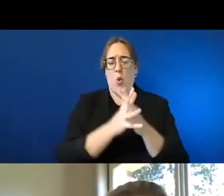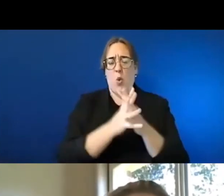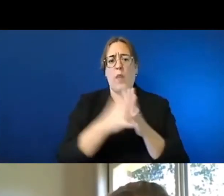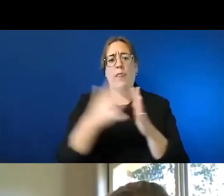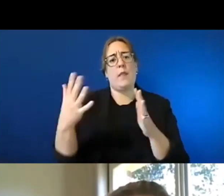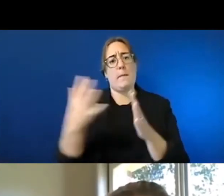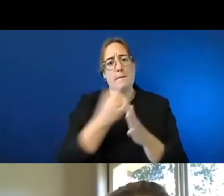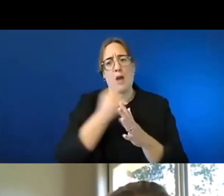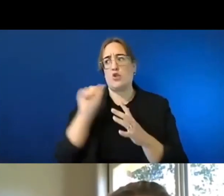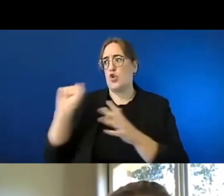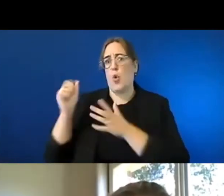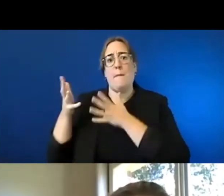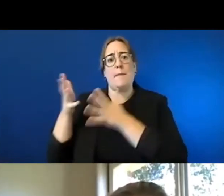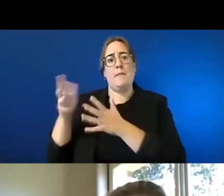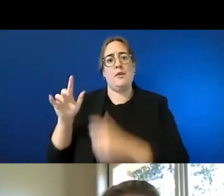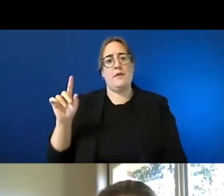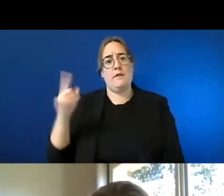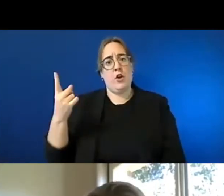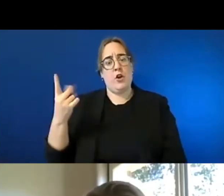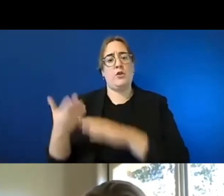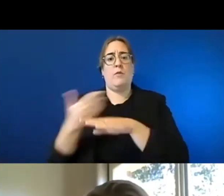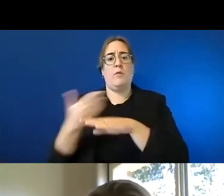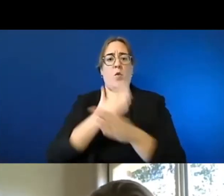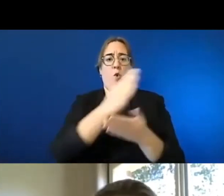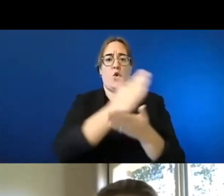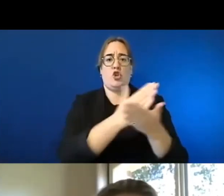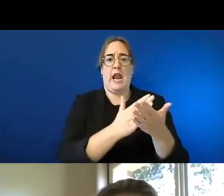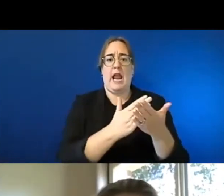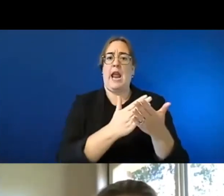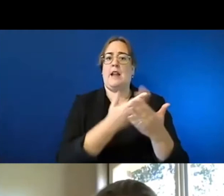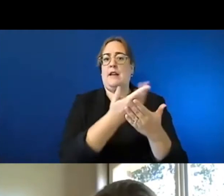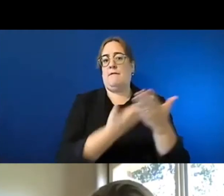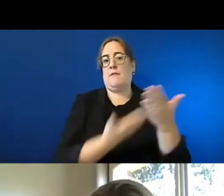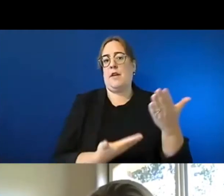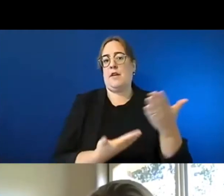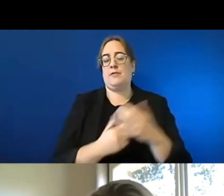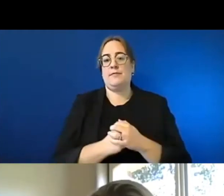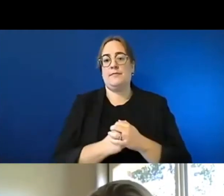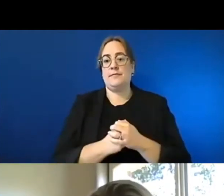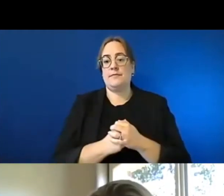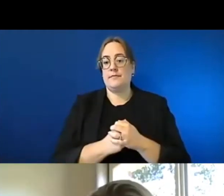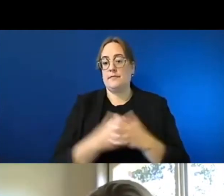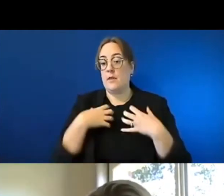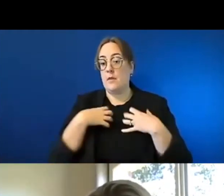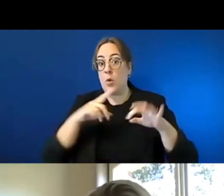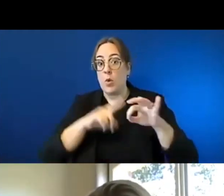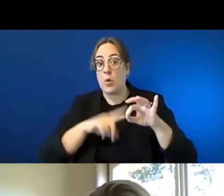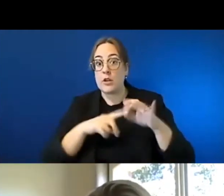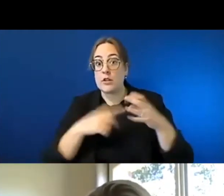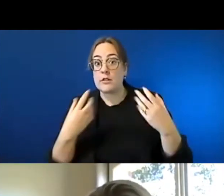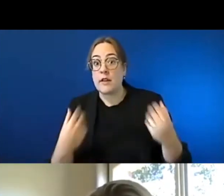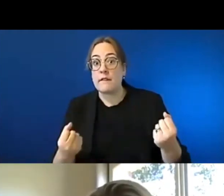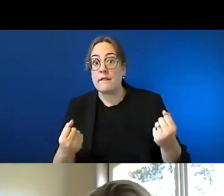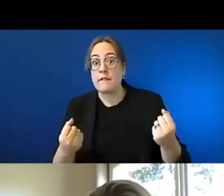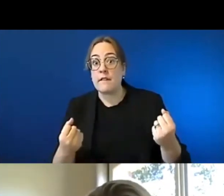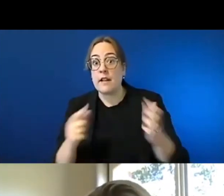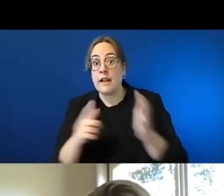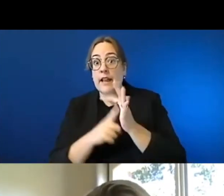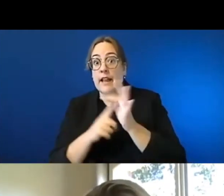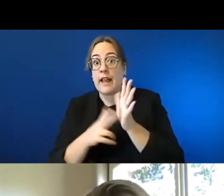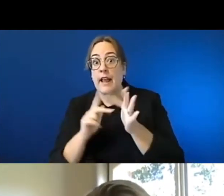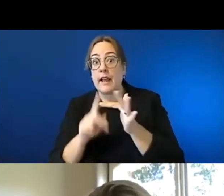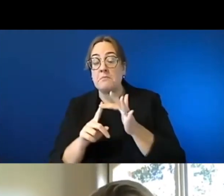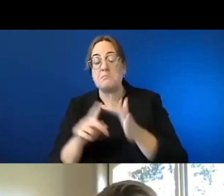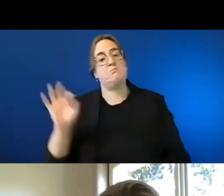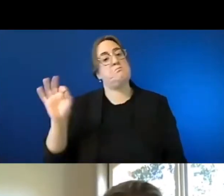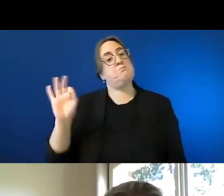first. You'll be asked first. Leanne, do we have any more questions coming in? No, that's all for now.